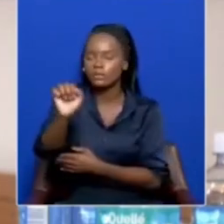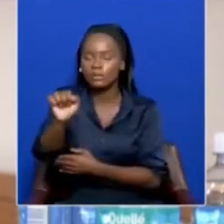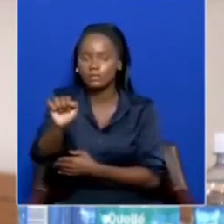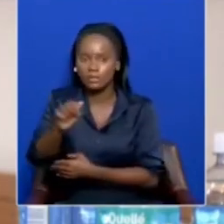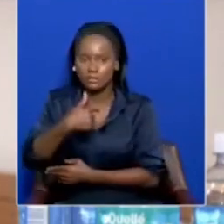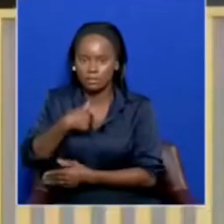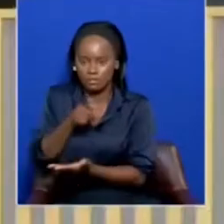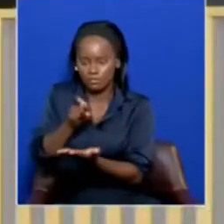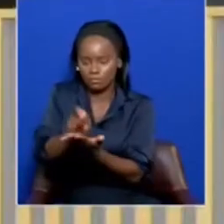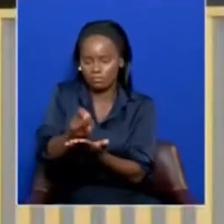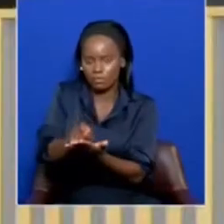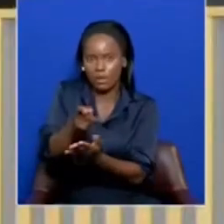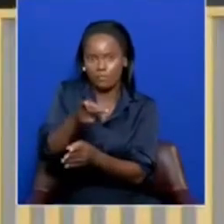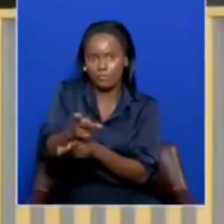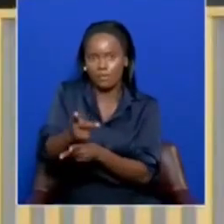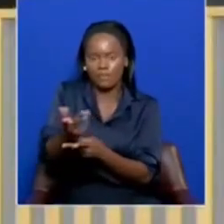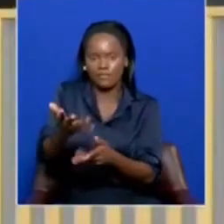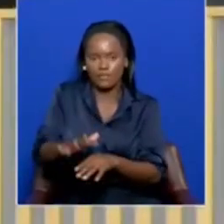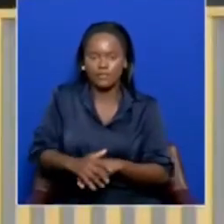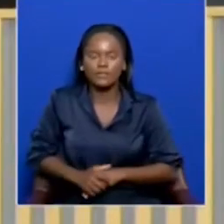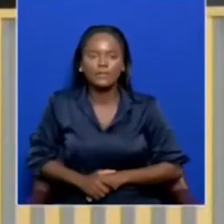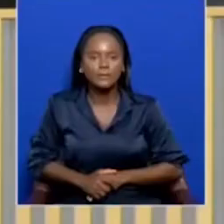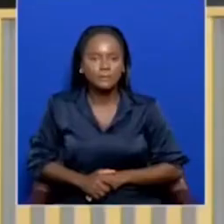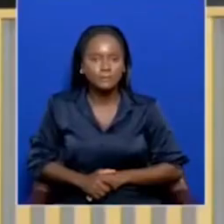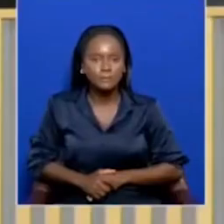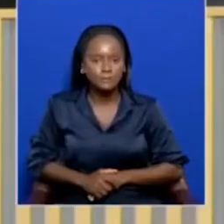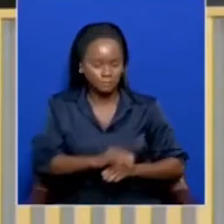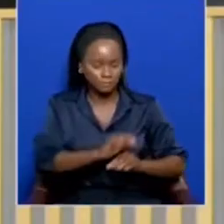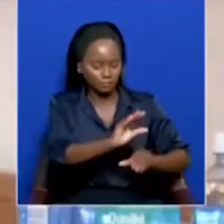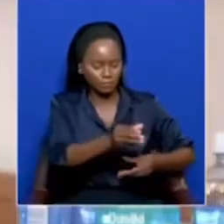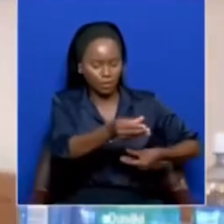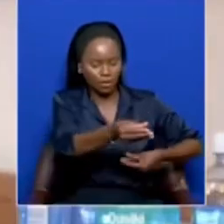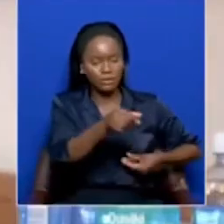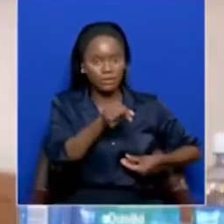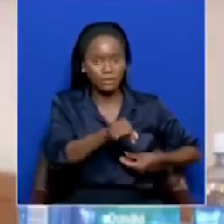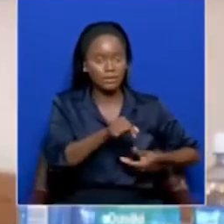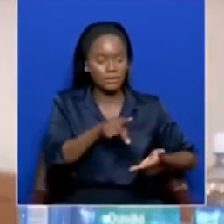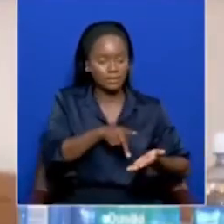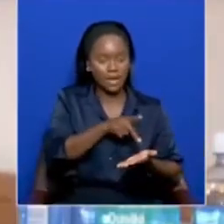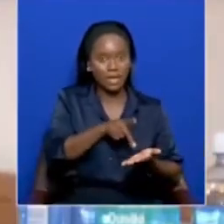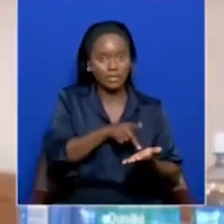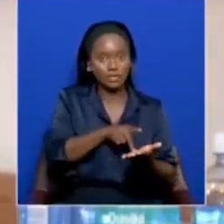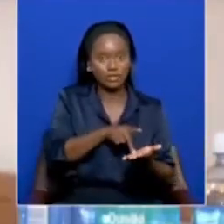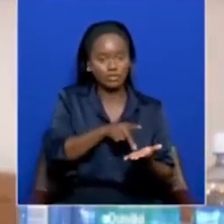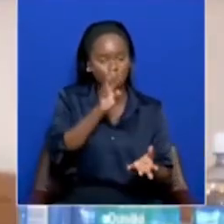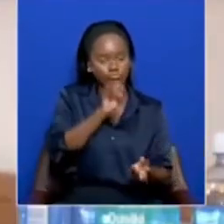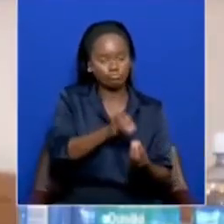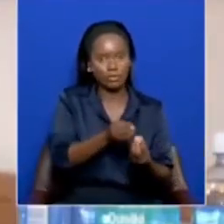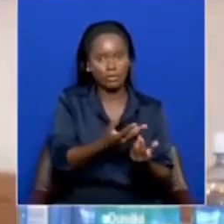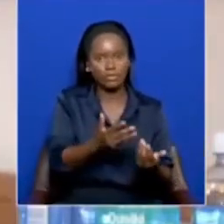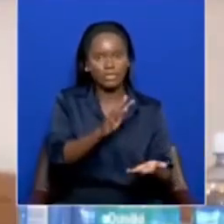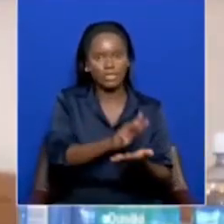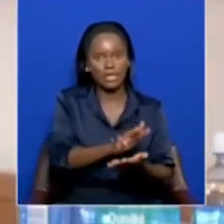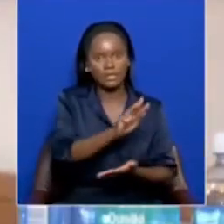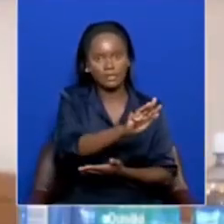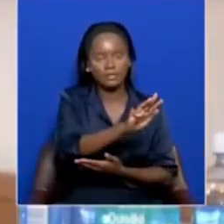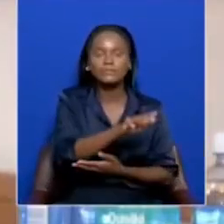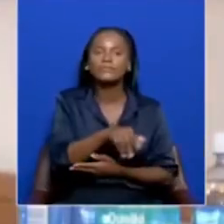pages. And if you go to the last page, the 19th page,